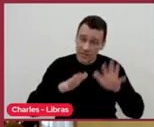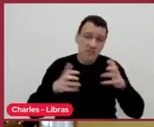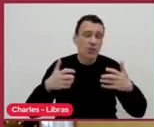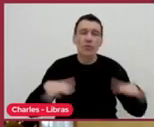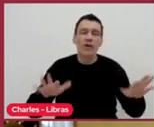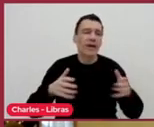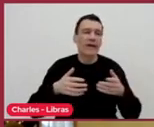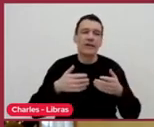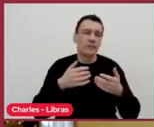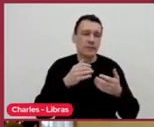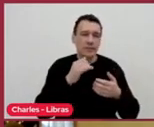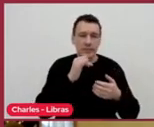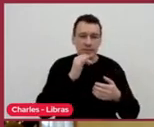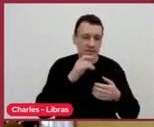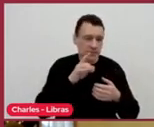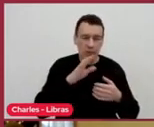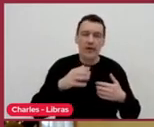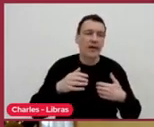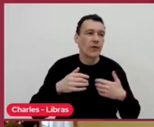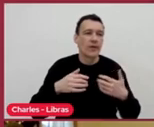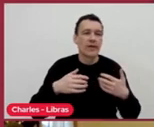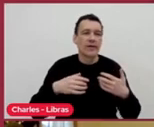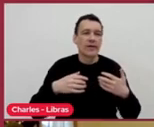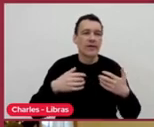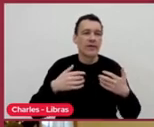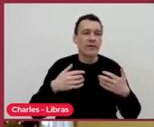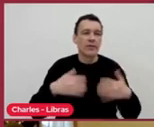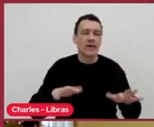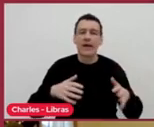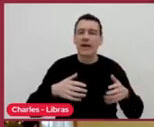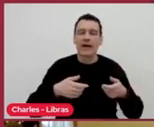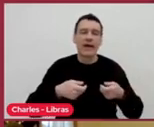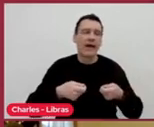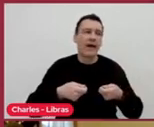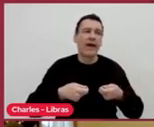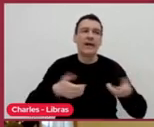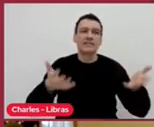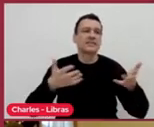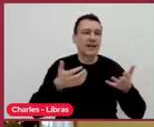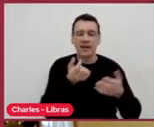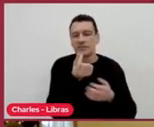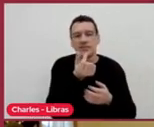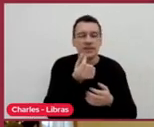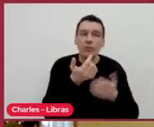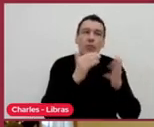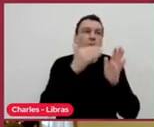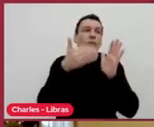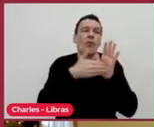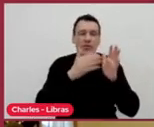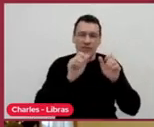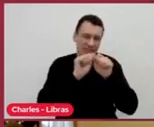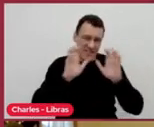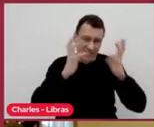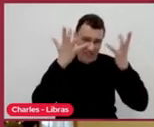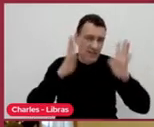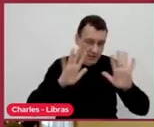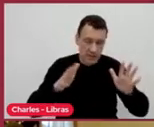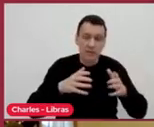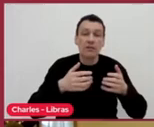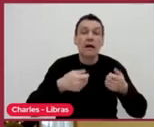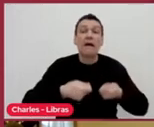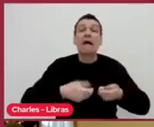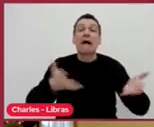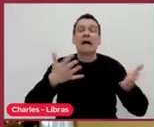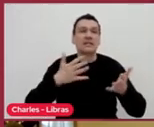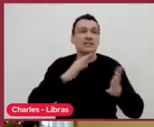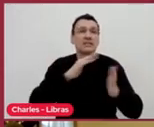party, and then we can't pay the rent. So working with this kind of abstraction is kind